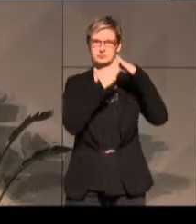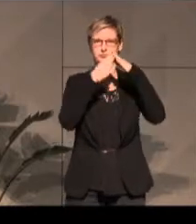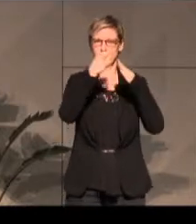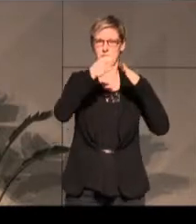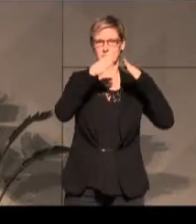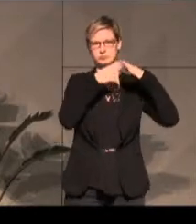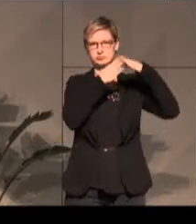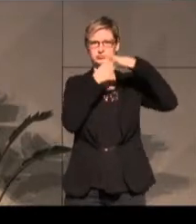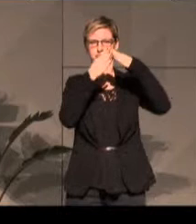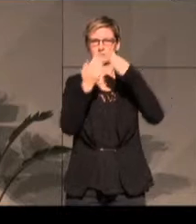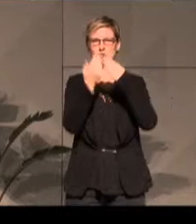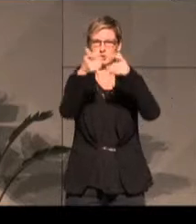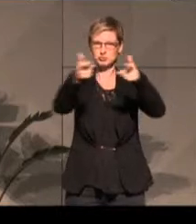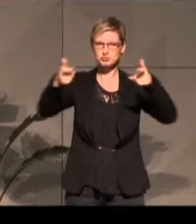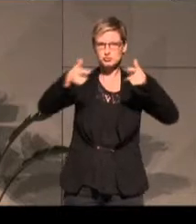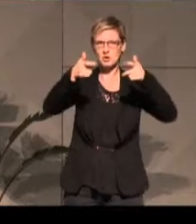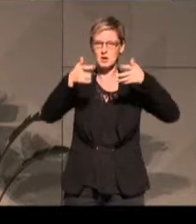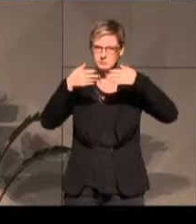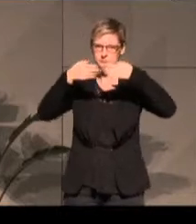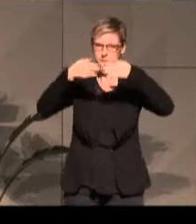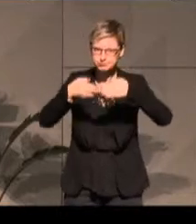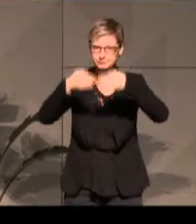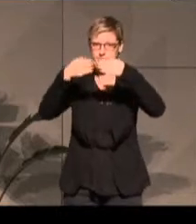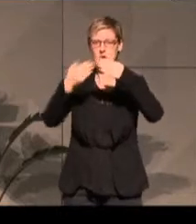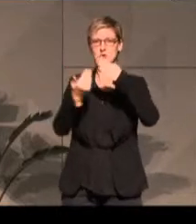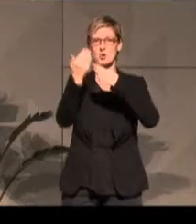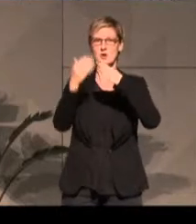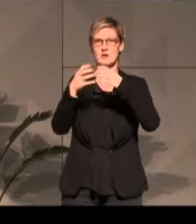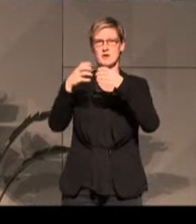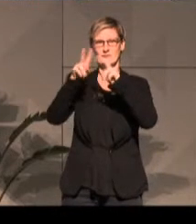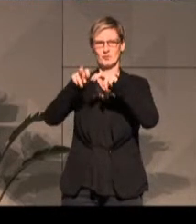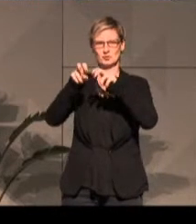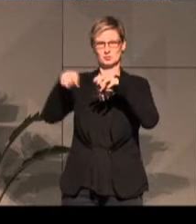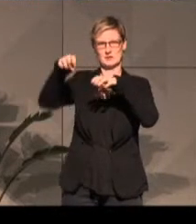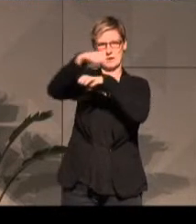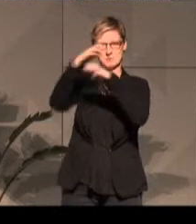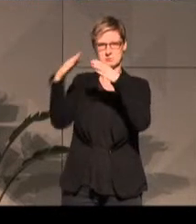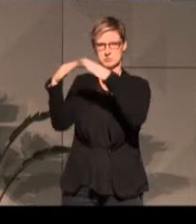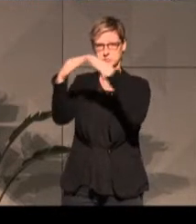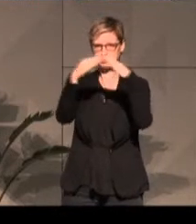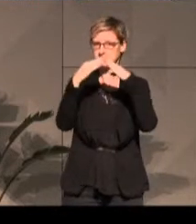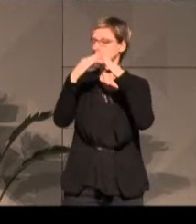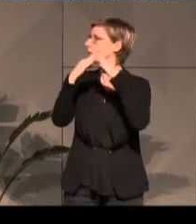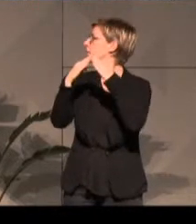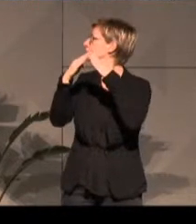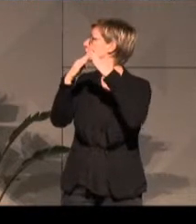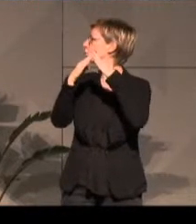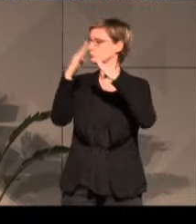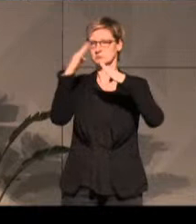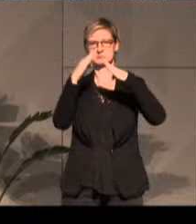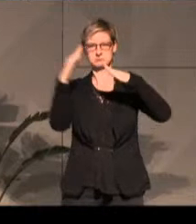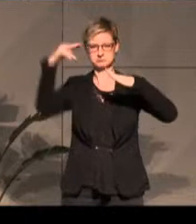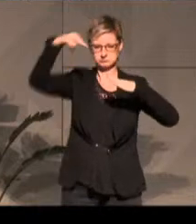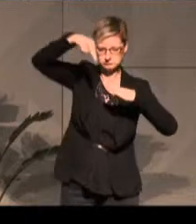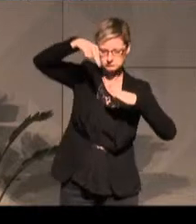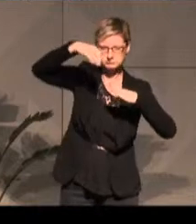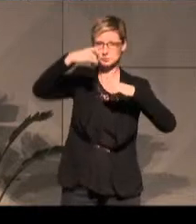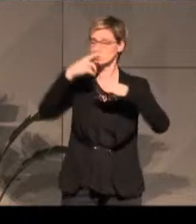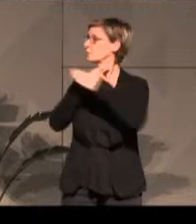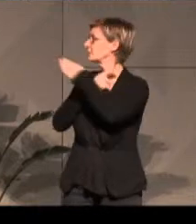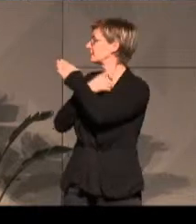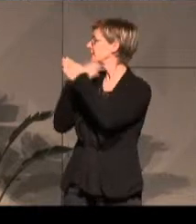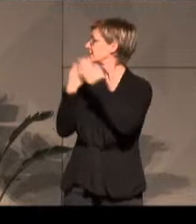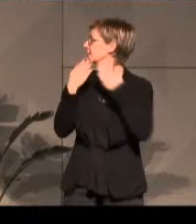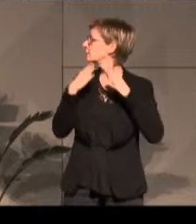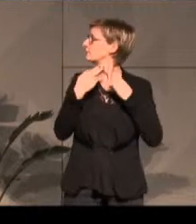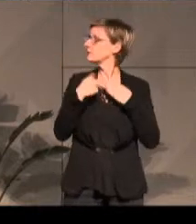We passed the North Pole. We looked for a new ice floe. We built a new camp. And this is how it looked like.